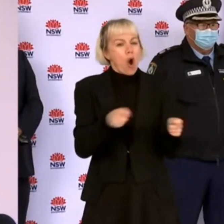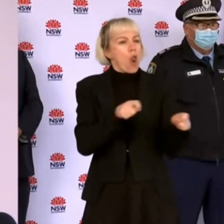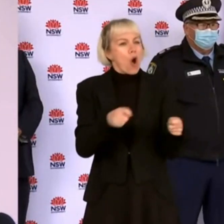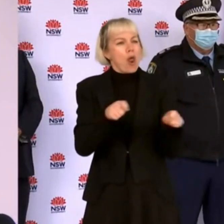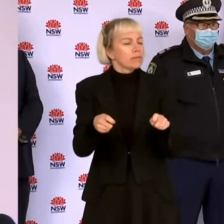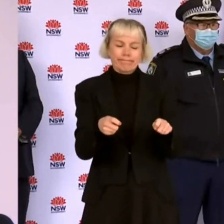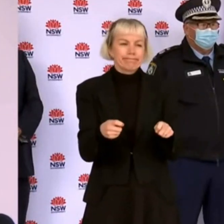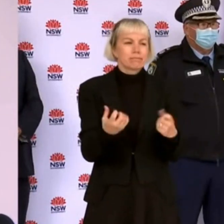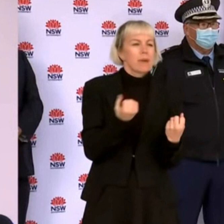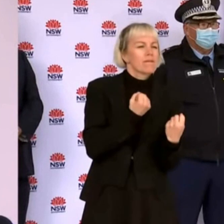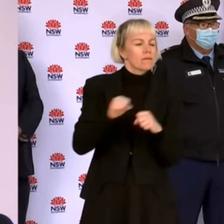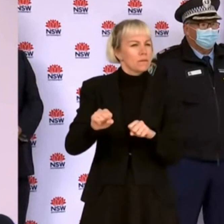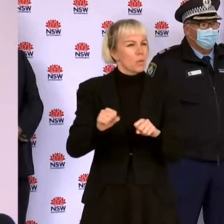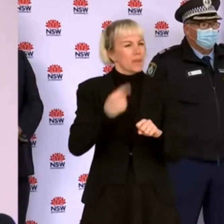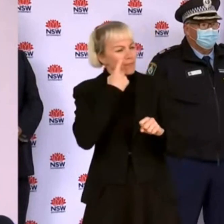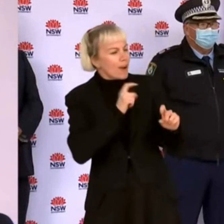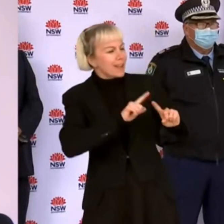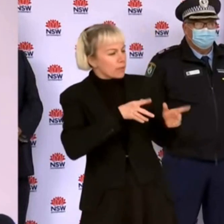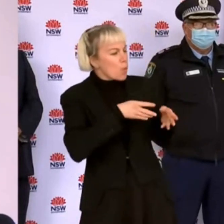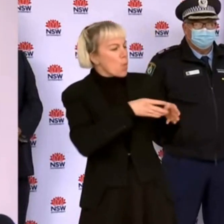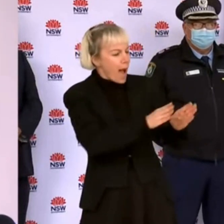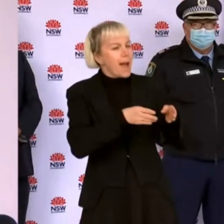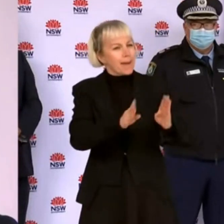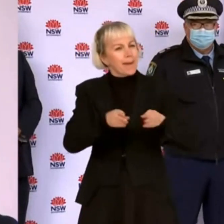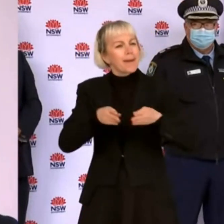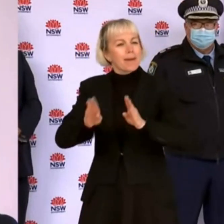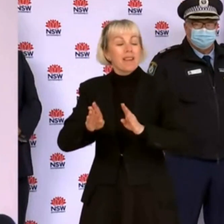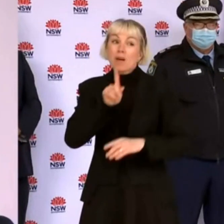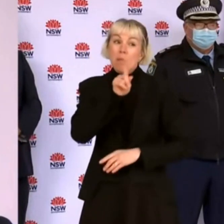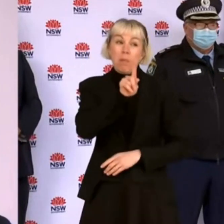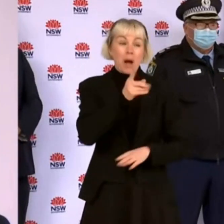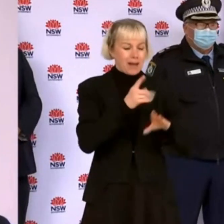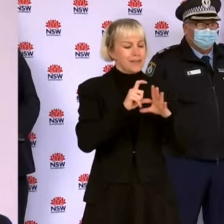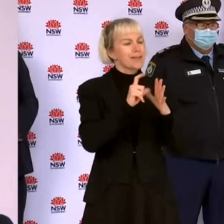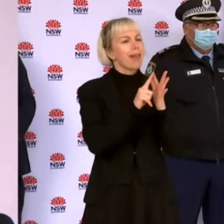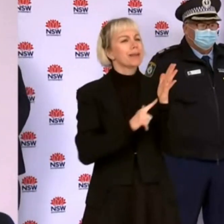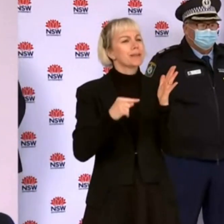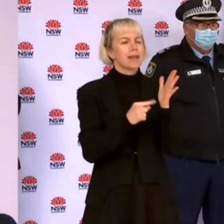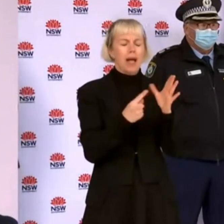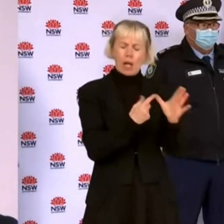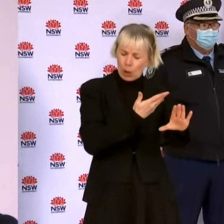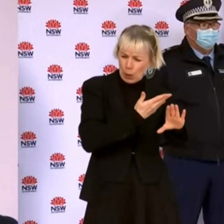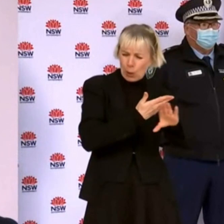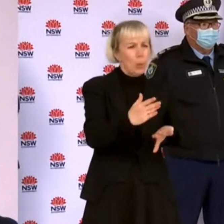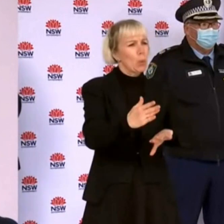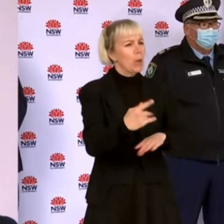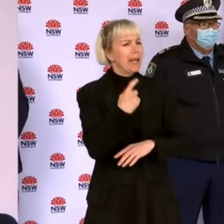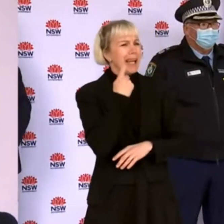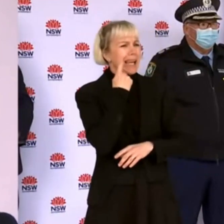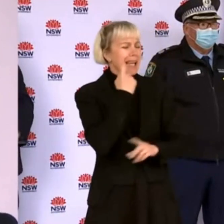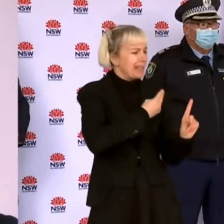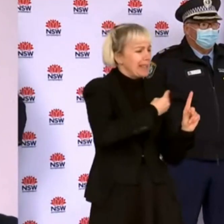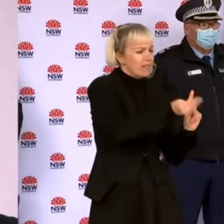resources, the capacity and the transmissibility rates to deal with it. But this new variant is a game changer, and there isn't anywhere on the